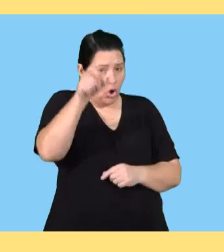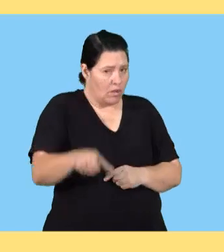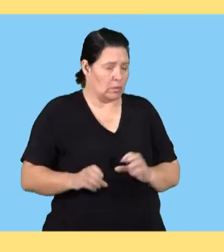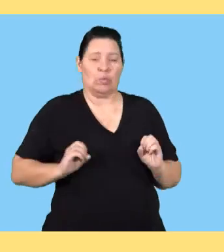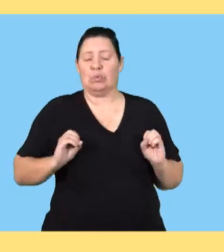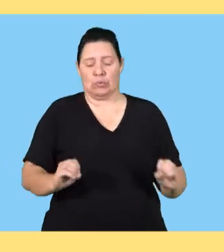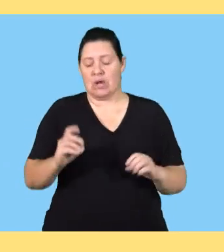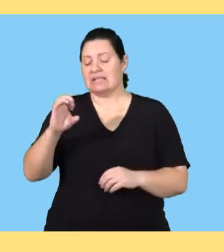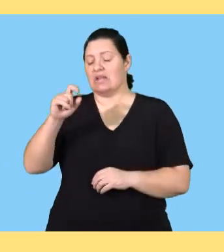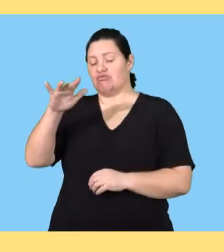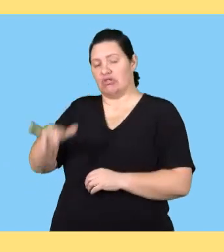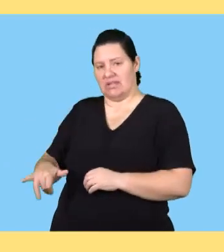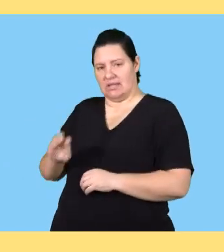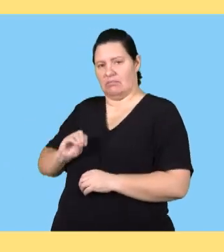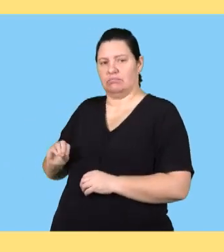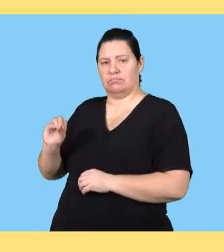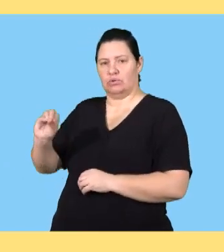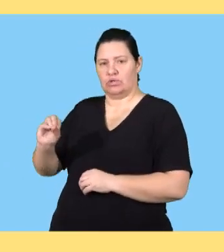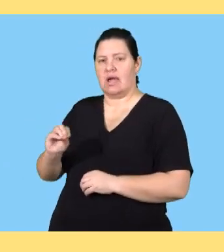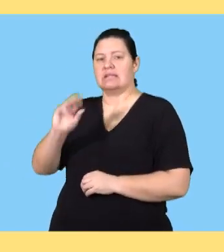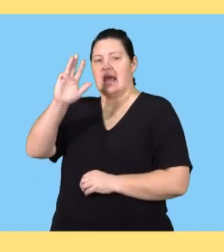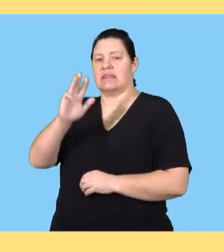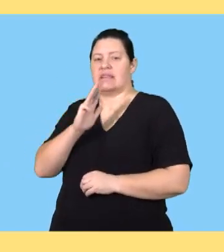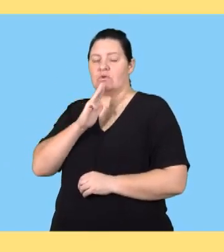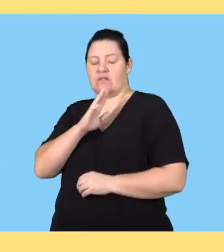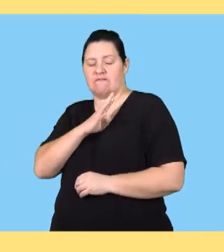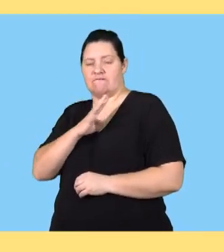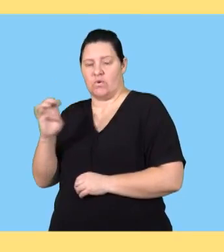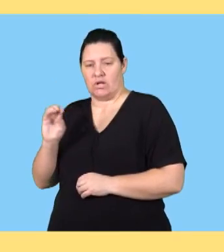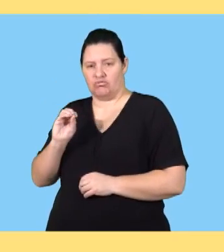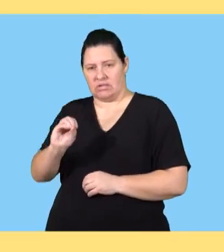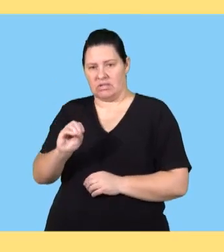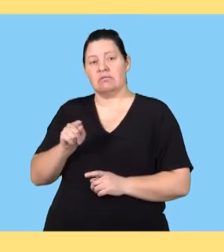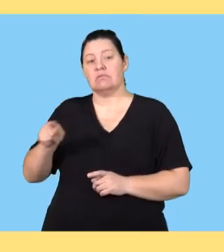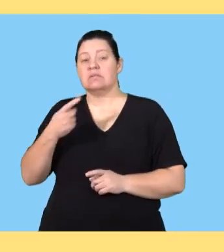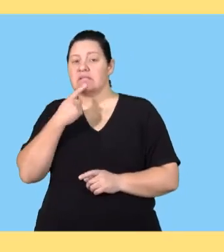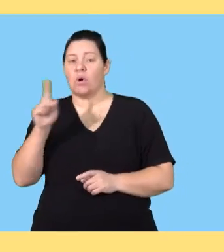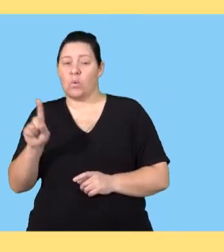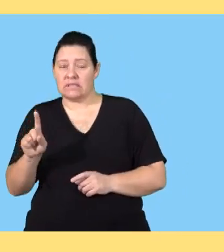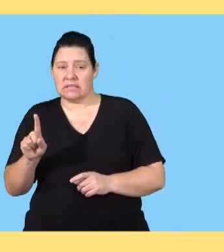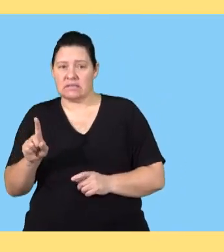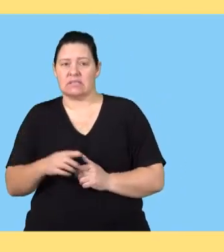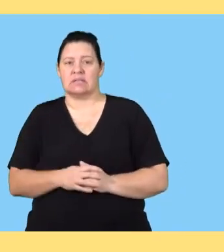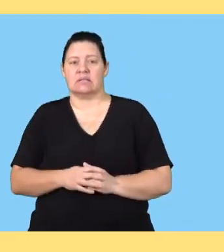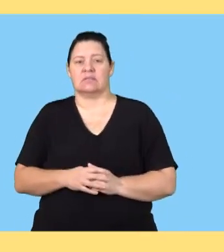column? No. That means I then take it to my sundry accounts. Then I come here, I say